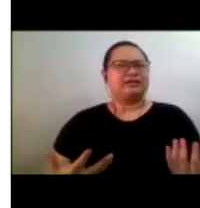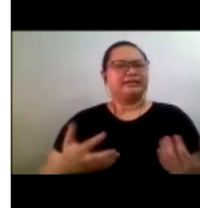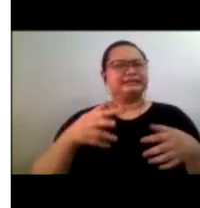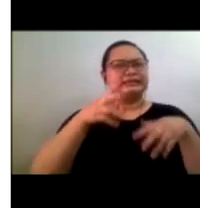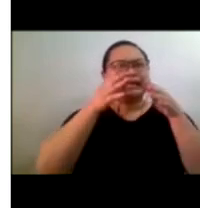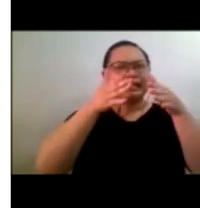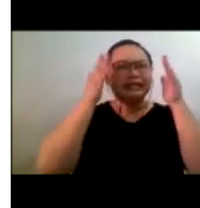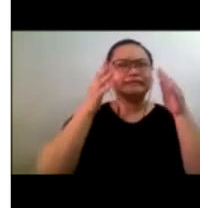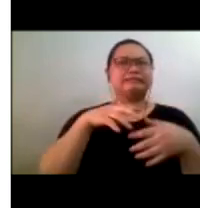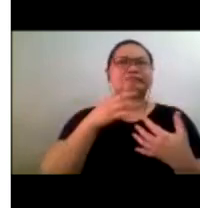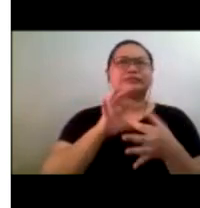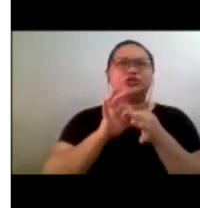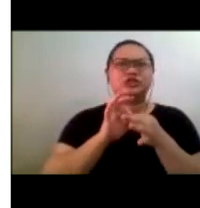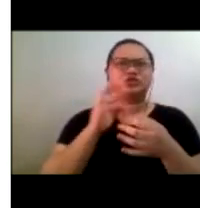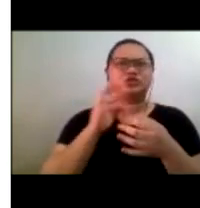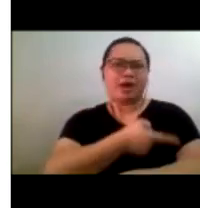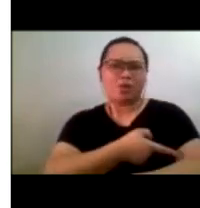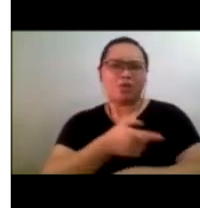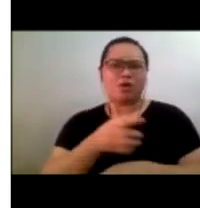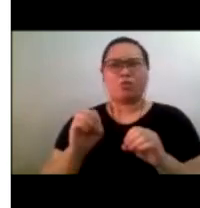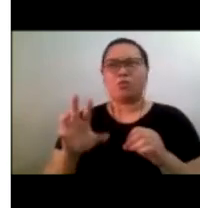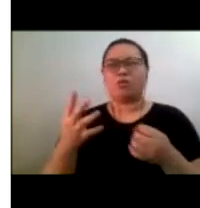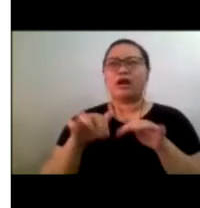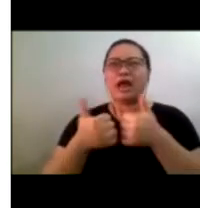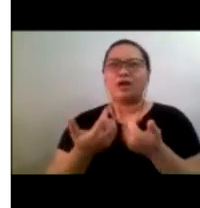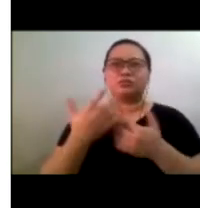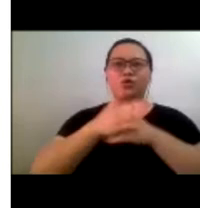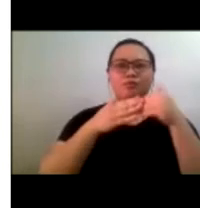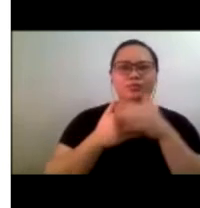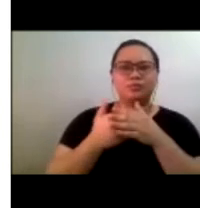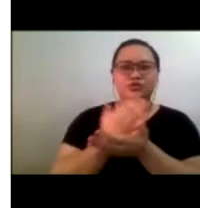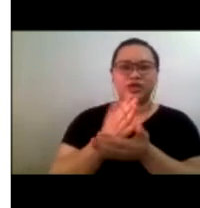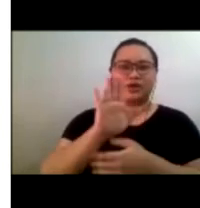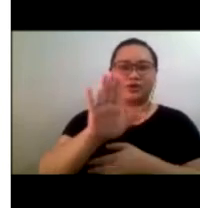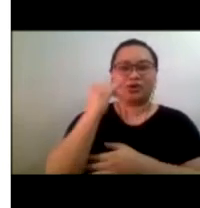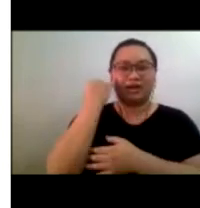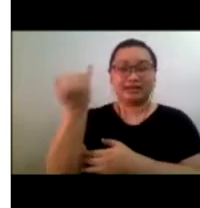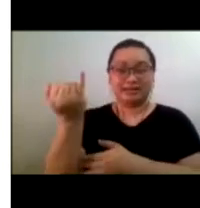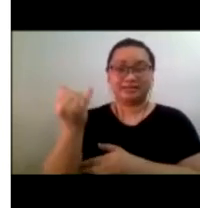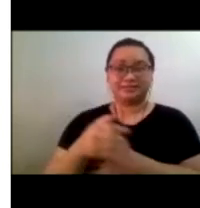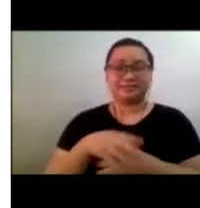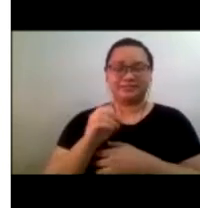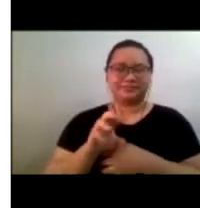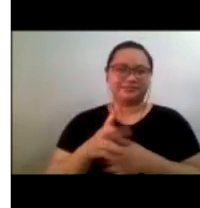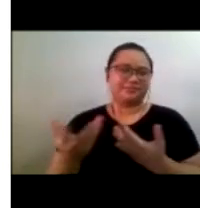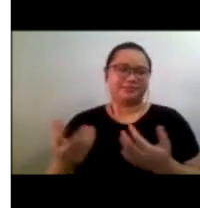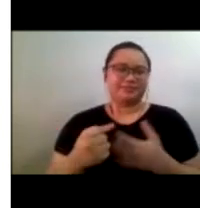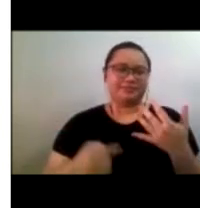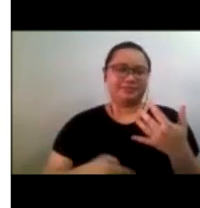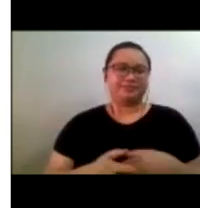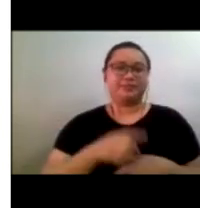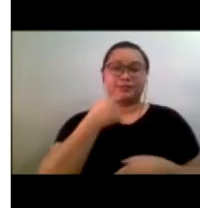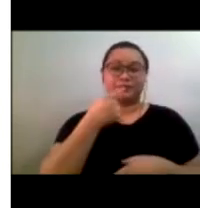and comfortable to share your thoughts, your ideas, etc. And look at what she said